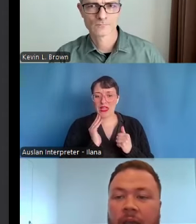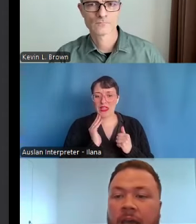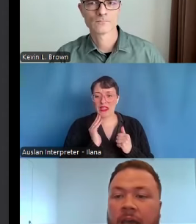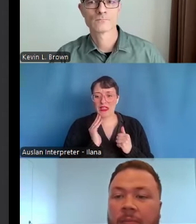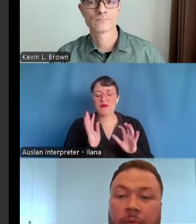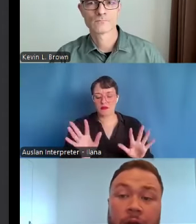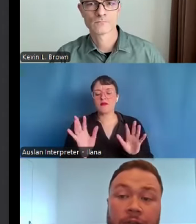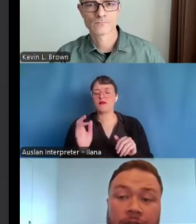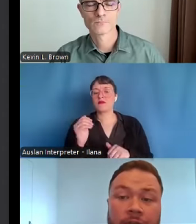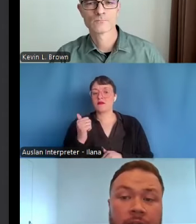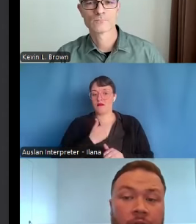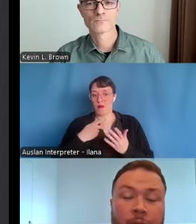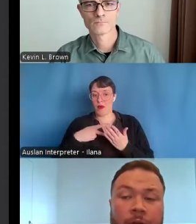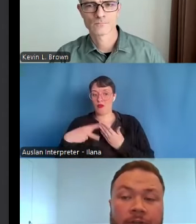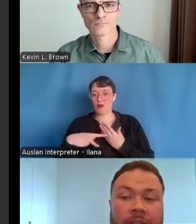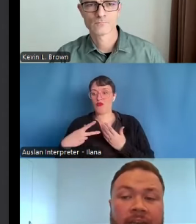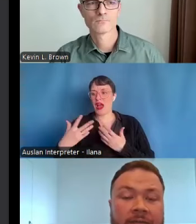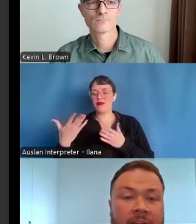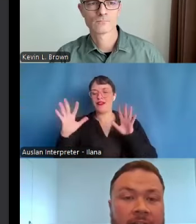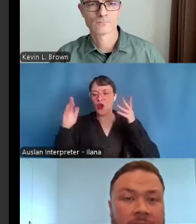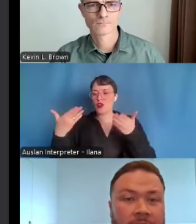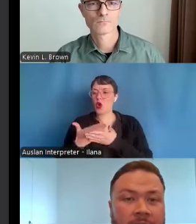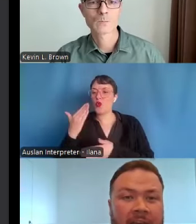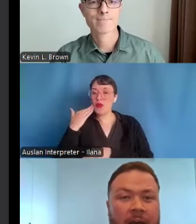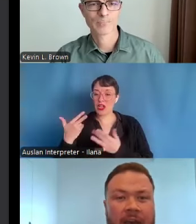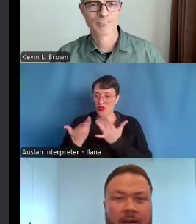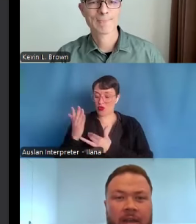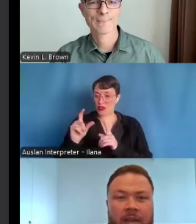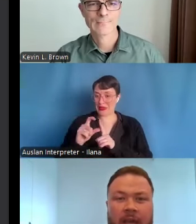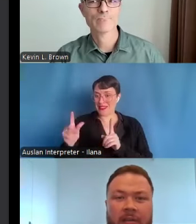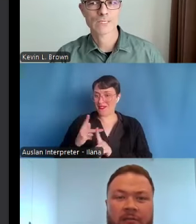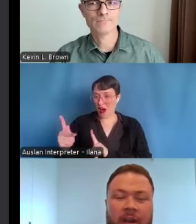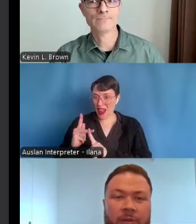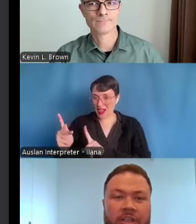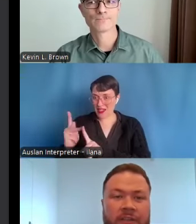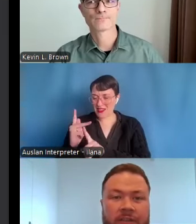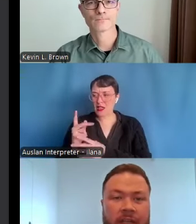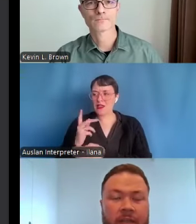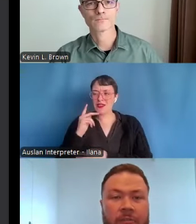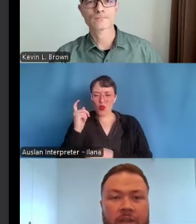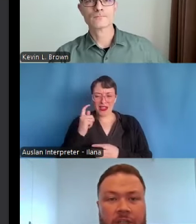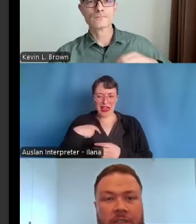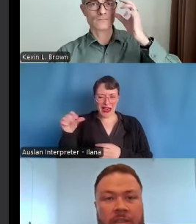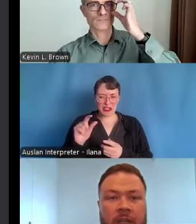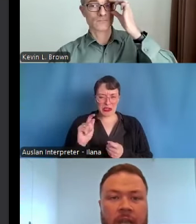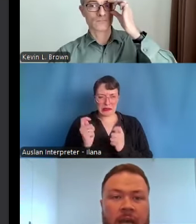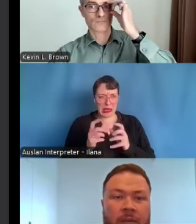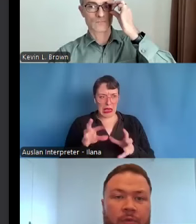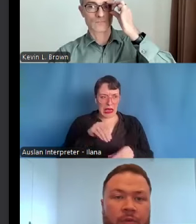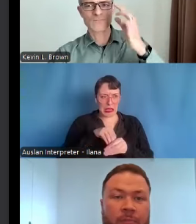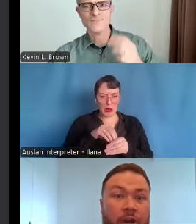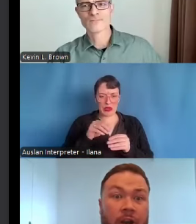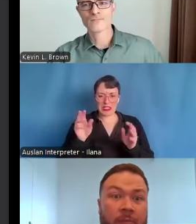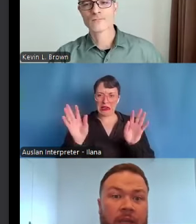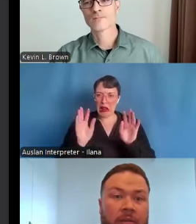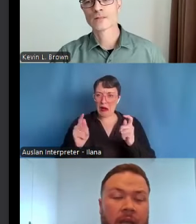programming proposal to get funded? So how far are we shifting mission or